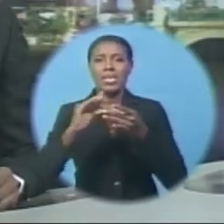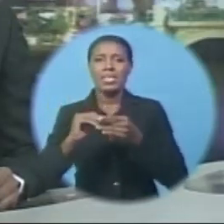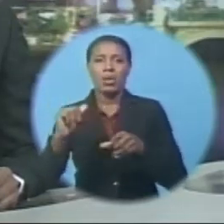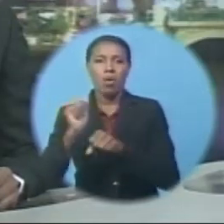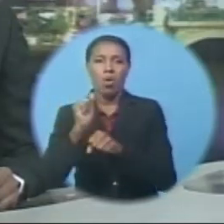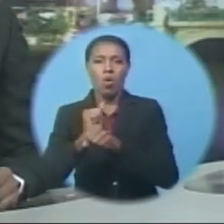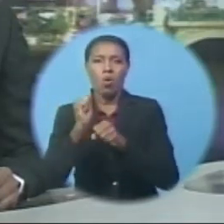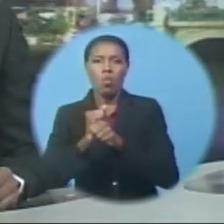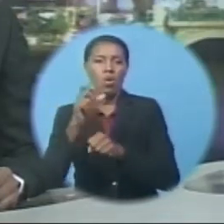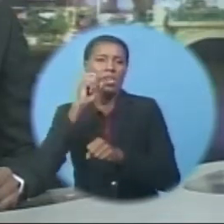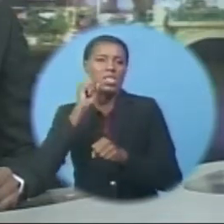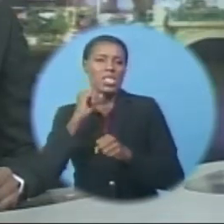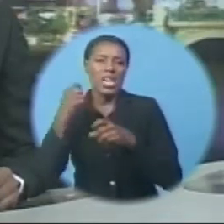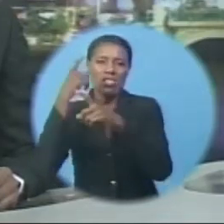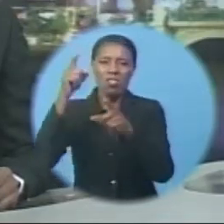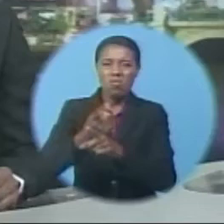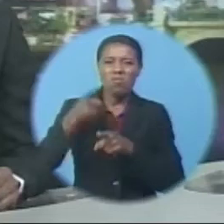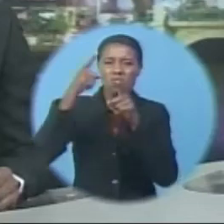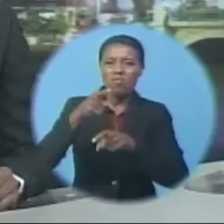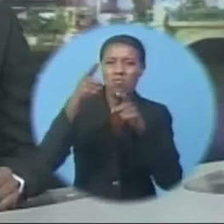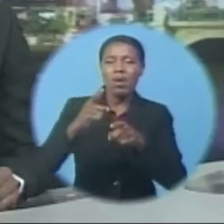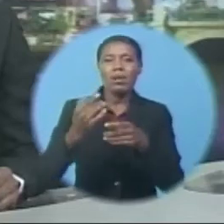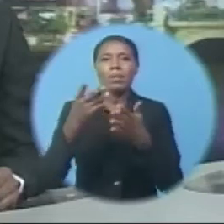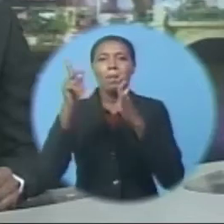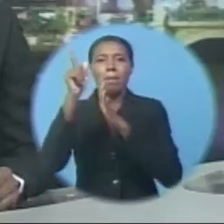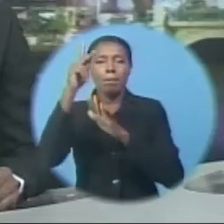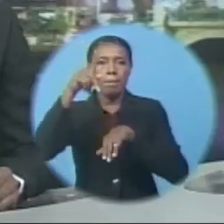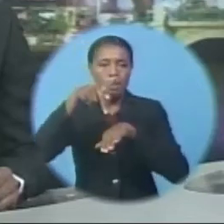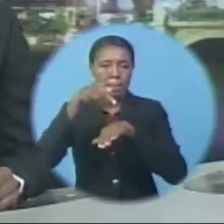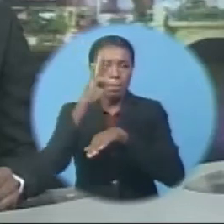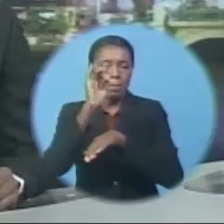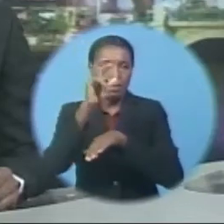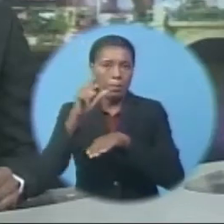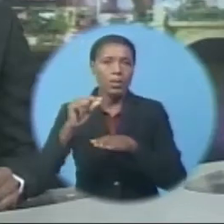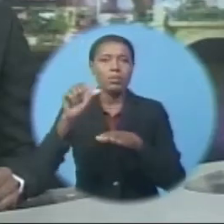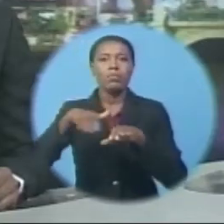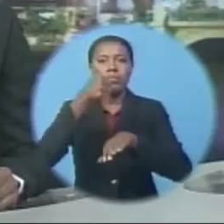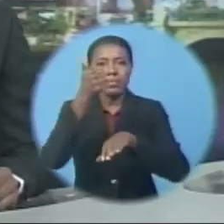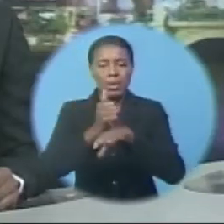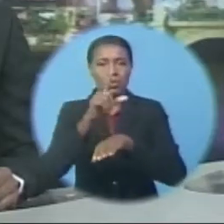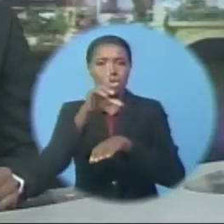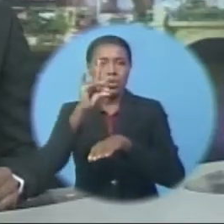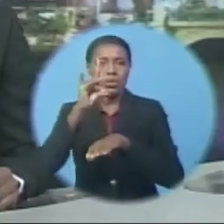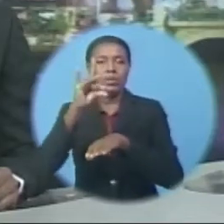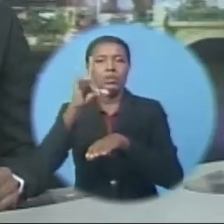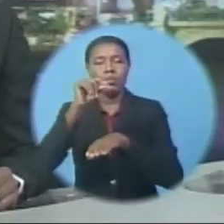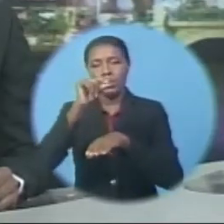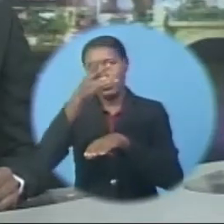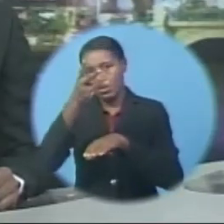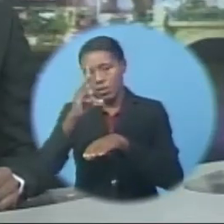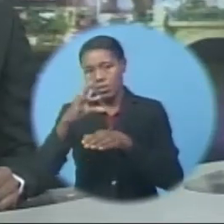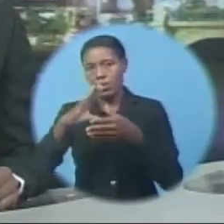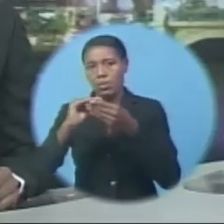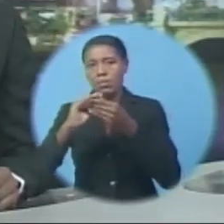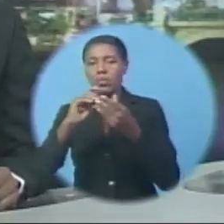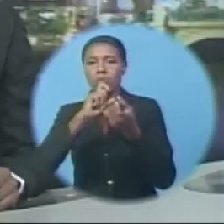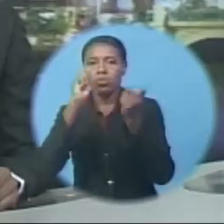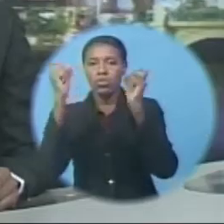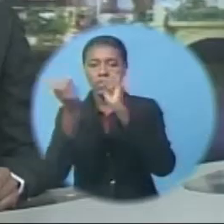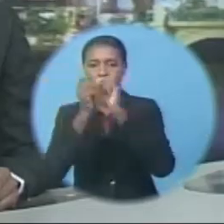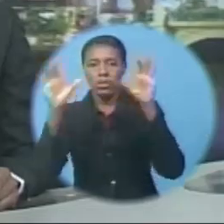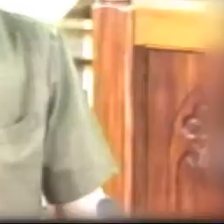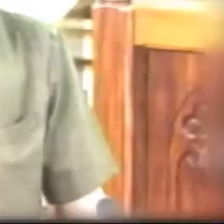Bill 2017 must seek to bring about a change in behavior. He was speaking during debate in the Senate on the new legislation.